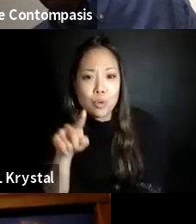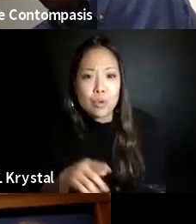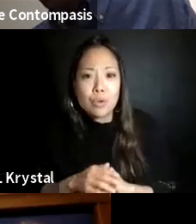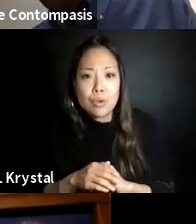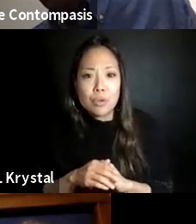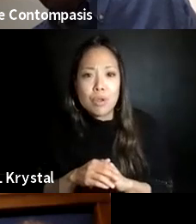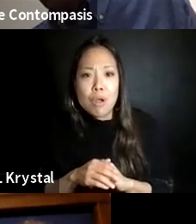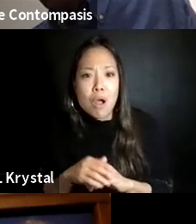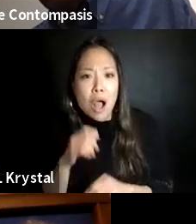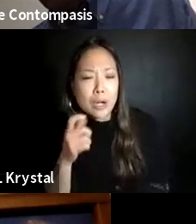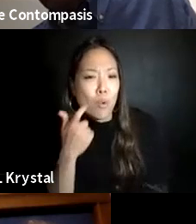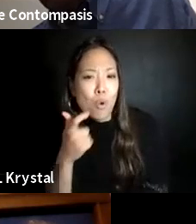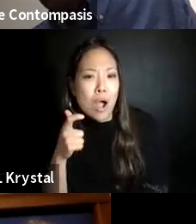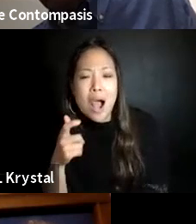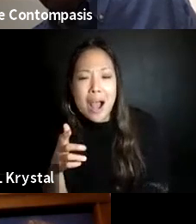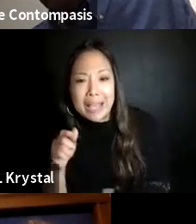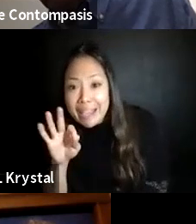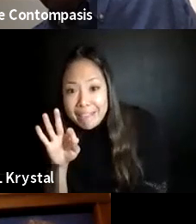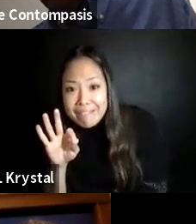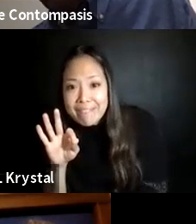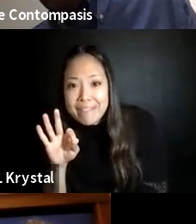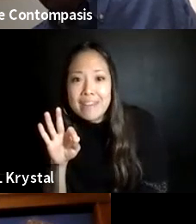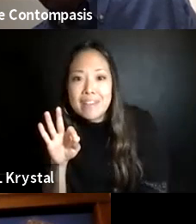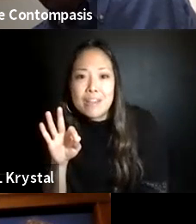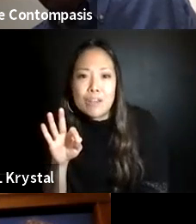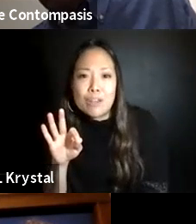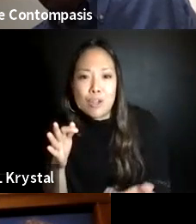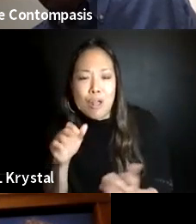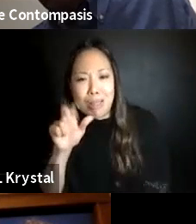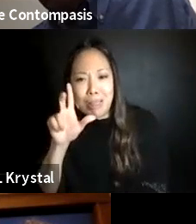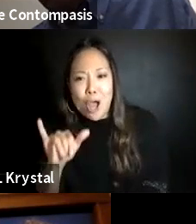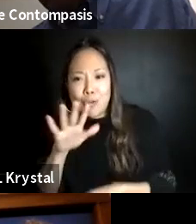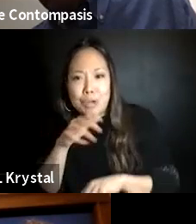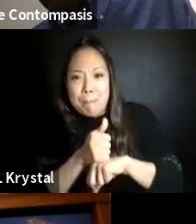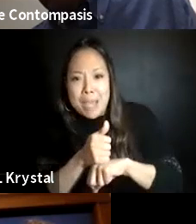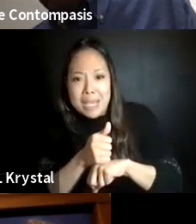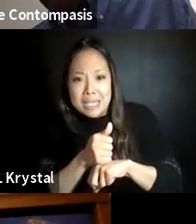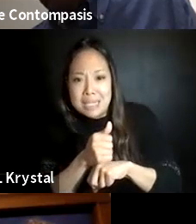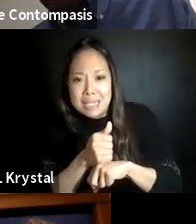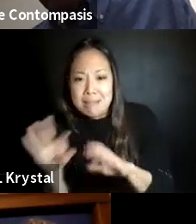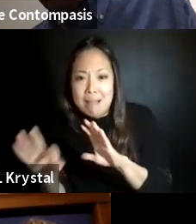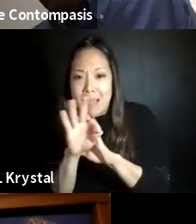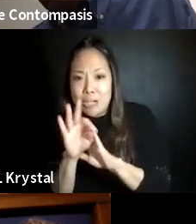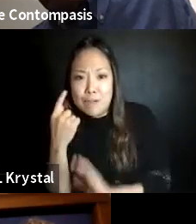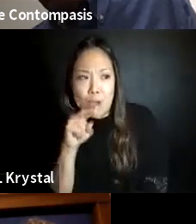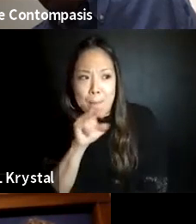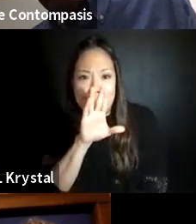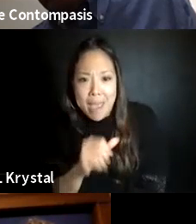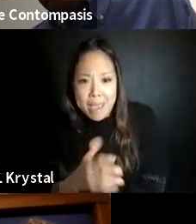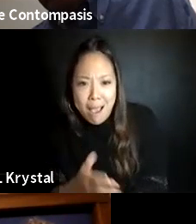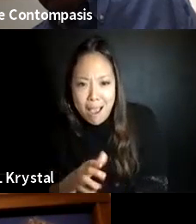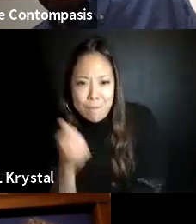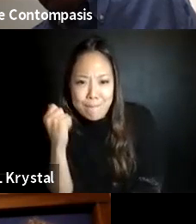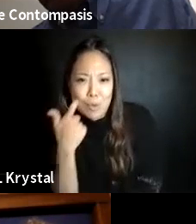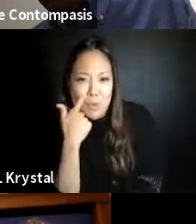NBA games anymore if there's such a lottery-based selection mechanism in place? Period. I'm going to buy